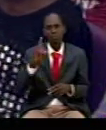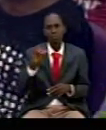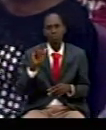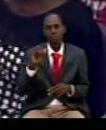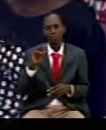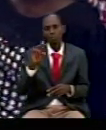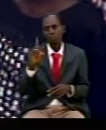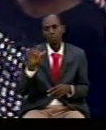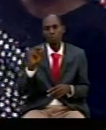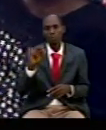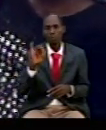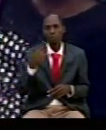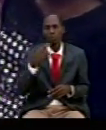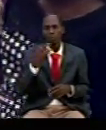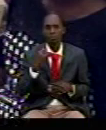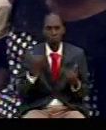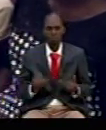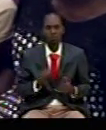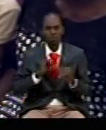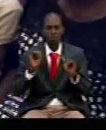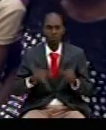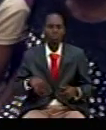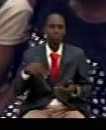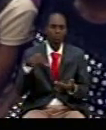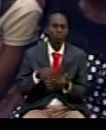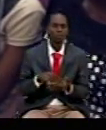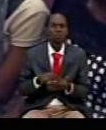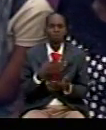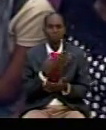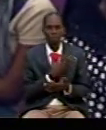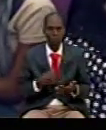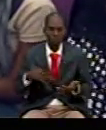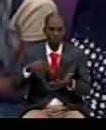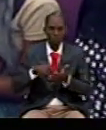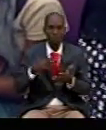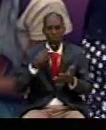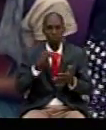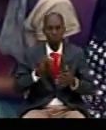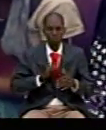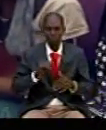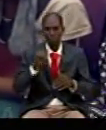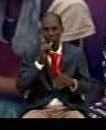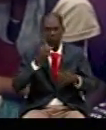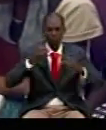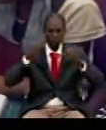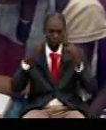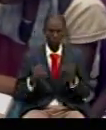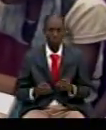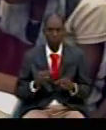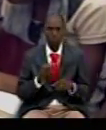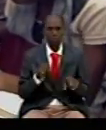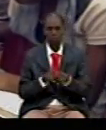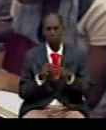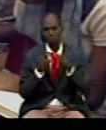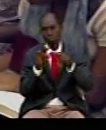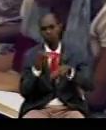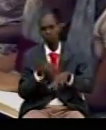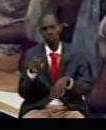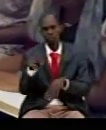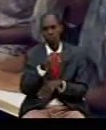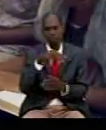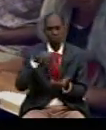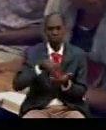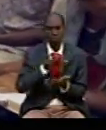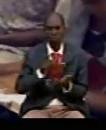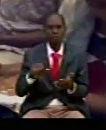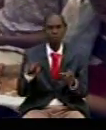And he said, I rose up on my feet, and I said, I am strengthened. And I'm looking at you rising up upon your feet,